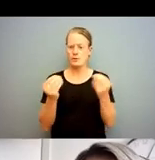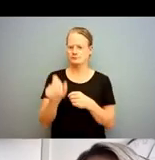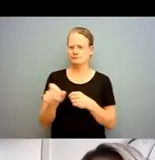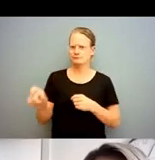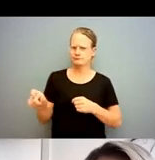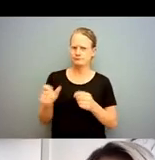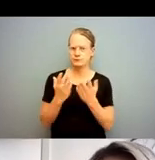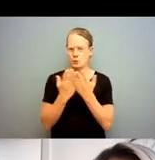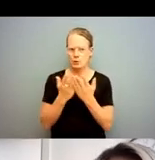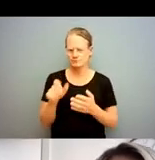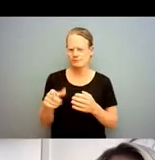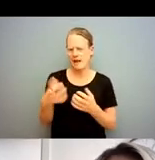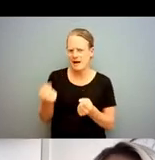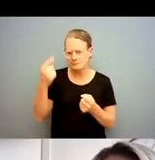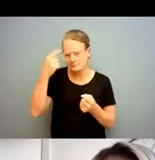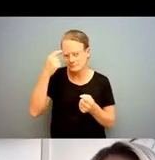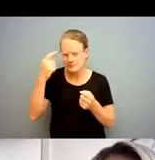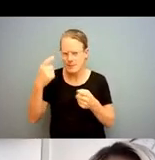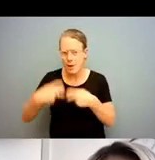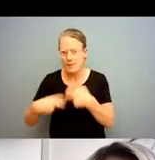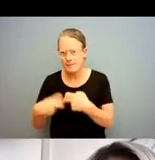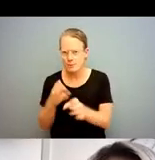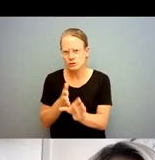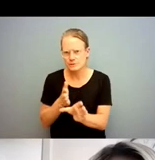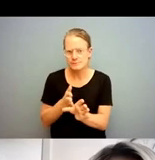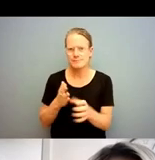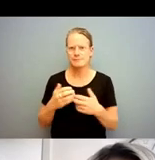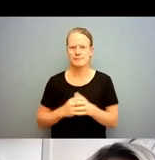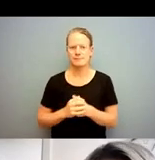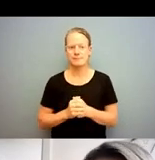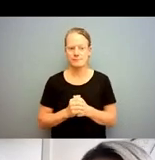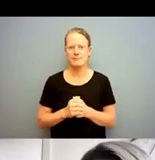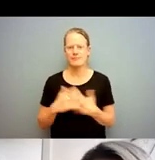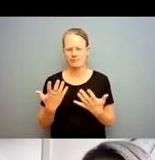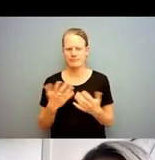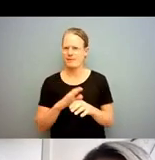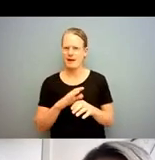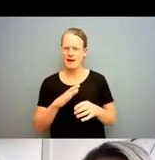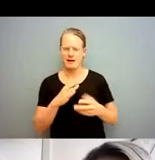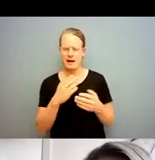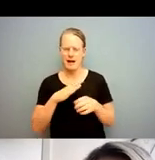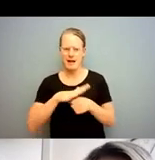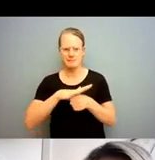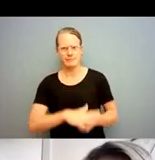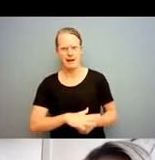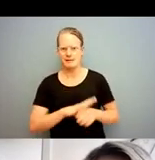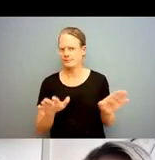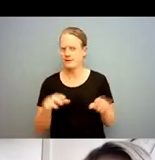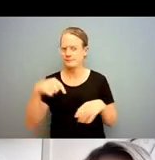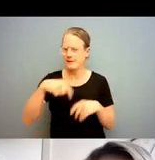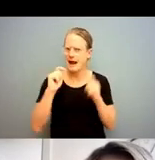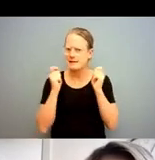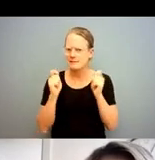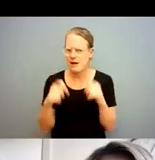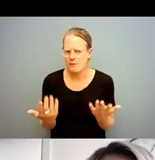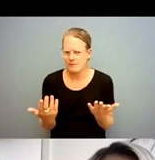anti-discrimination law in Greenland. And why do we need that? And I want to come into being